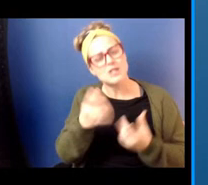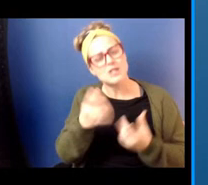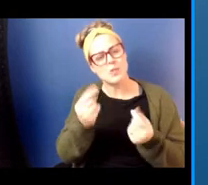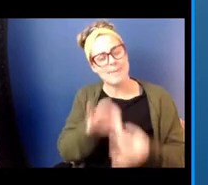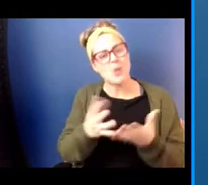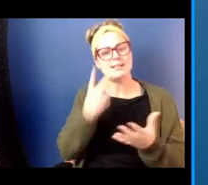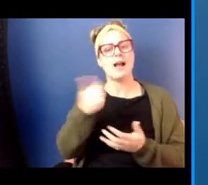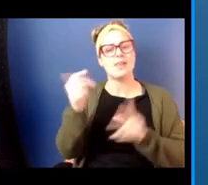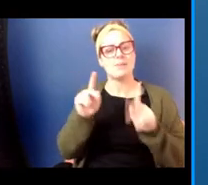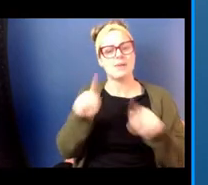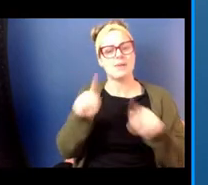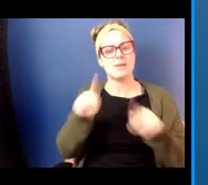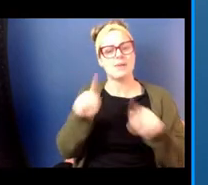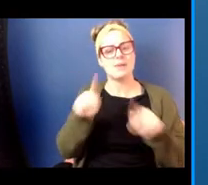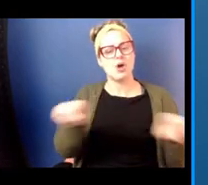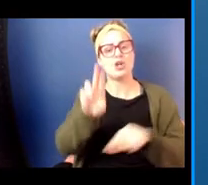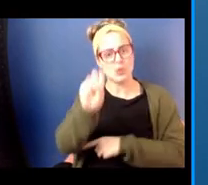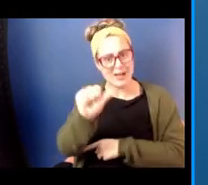America